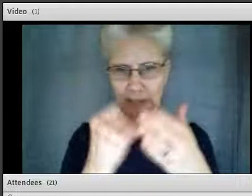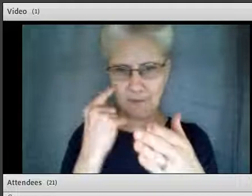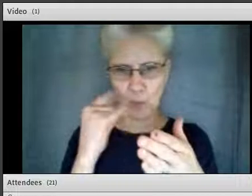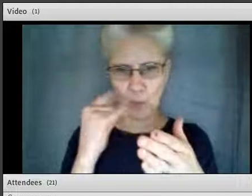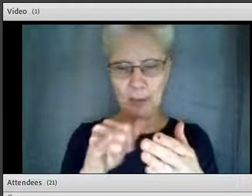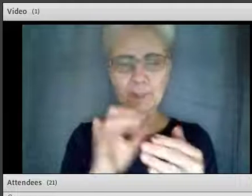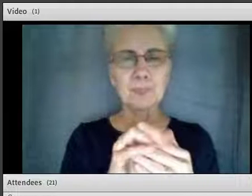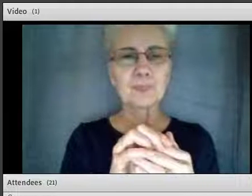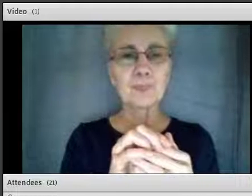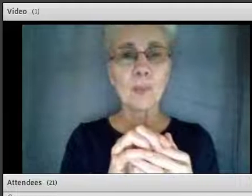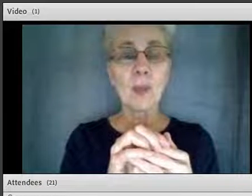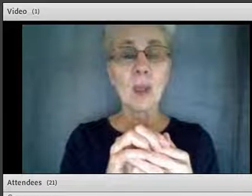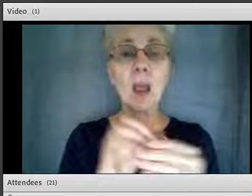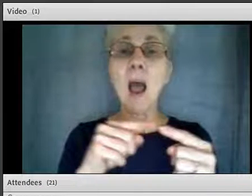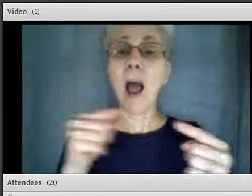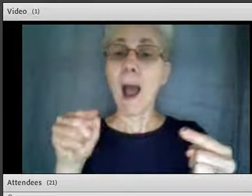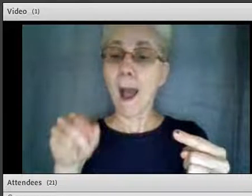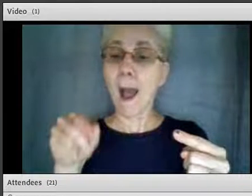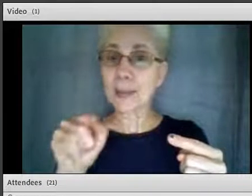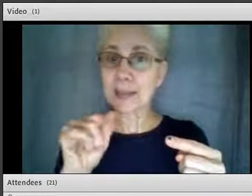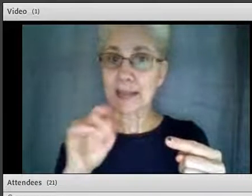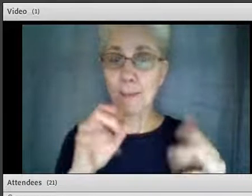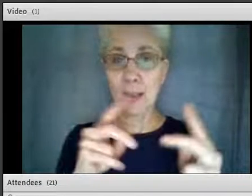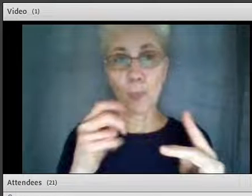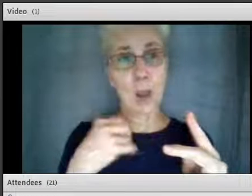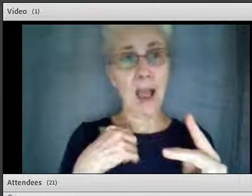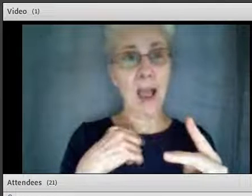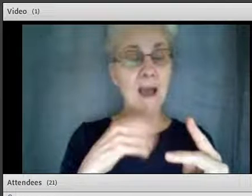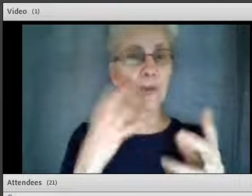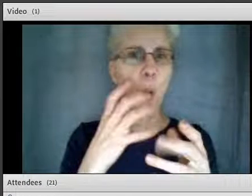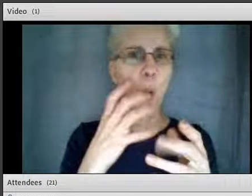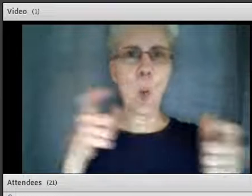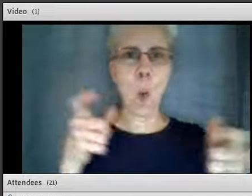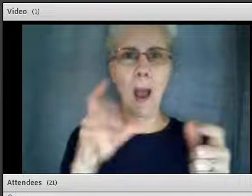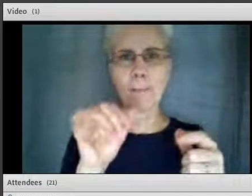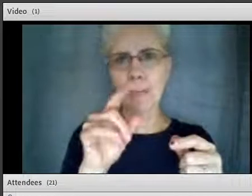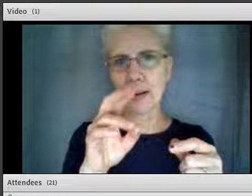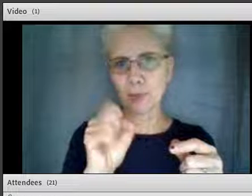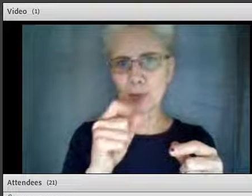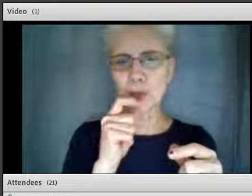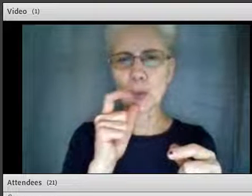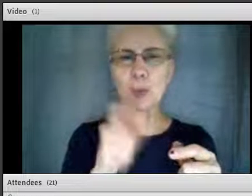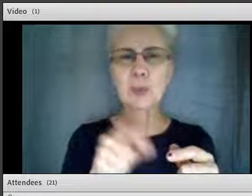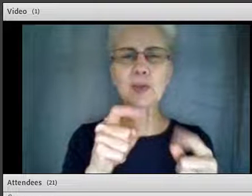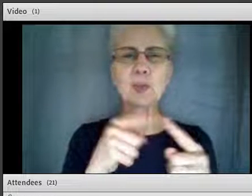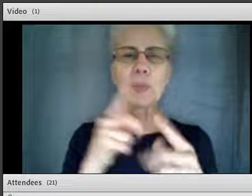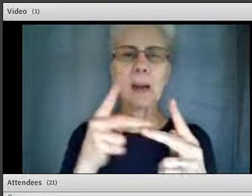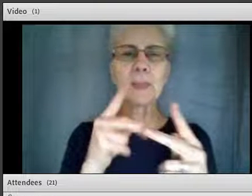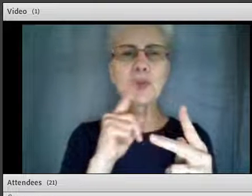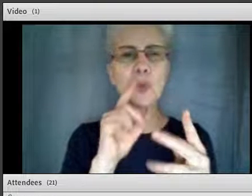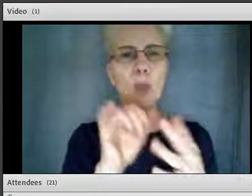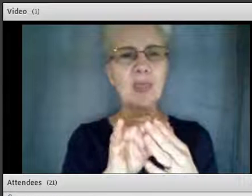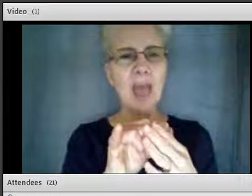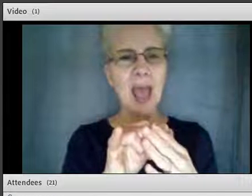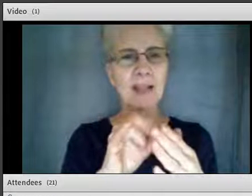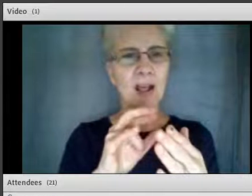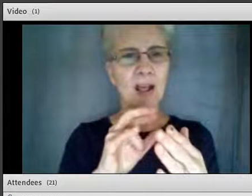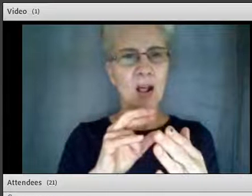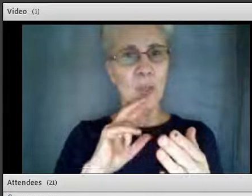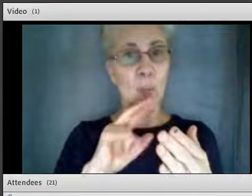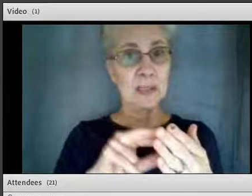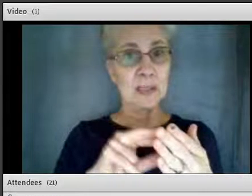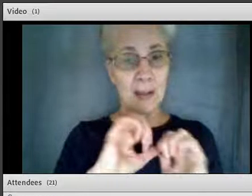On the flip side, people have super wide monitors, so you're going to need to kind of make sure that responsiveness